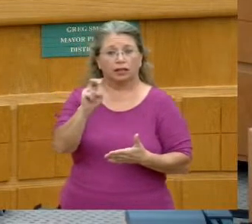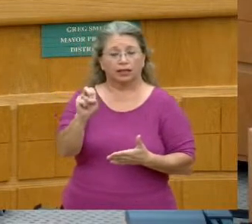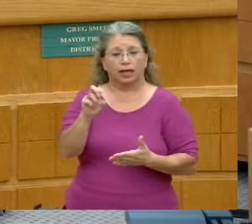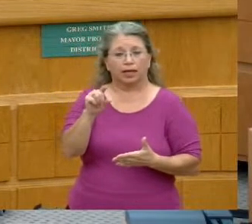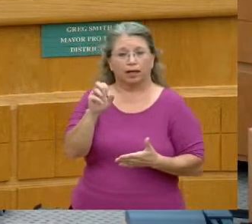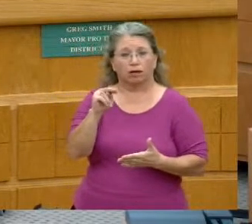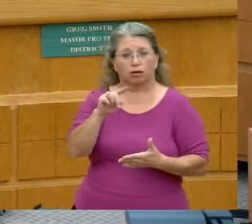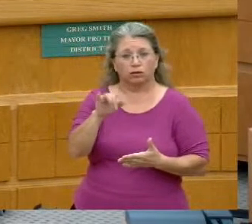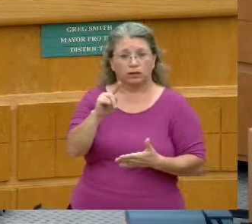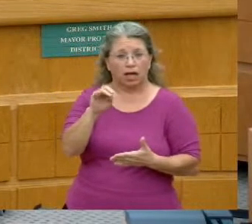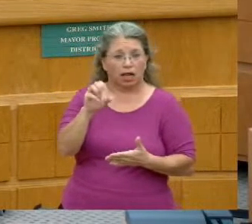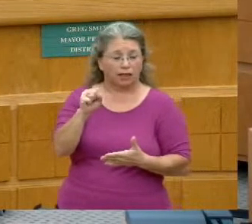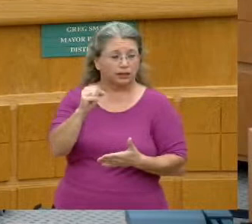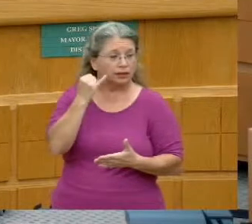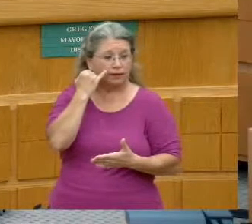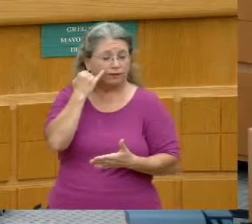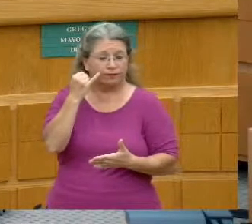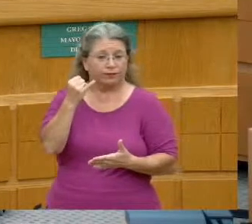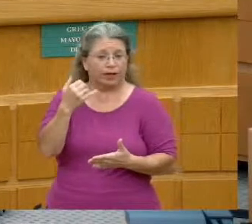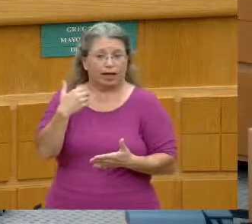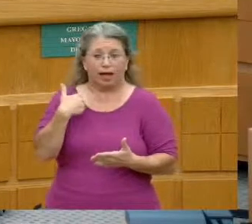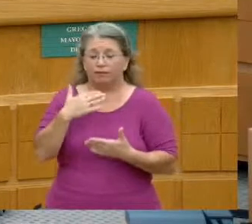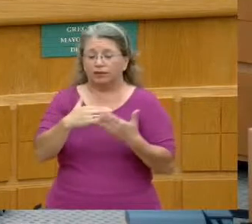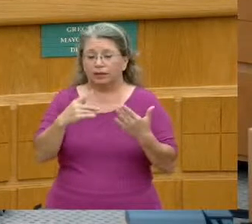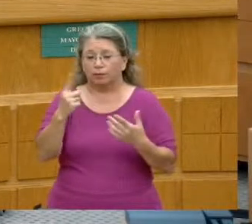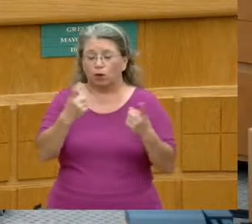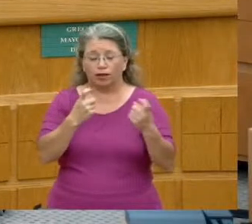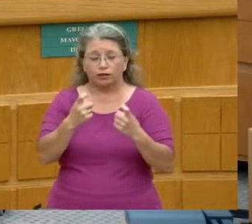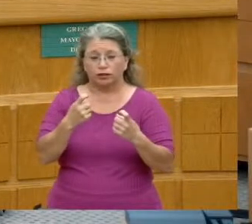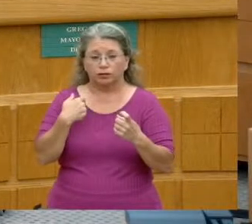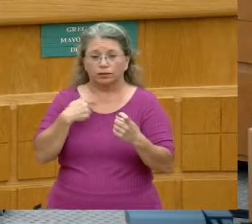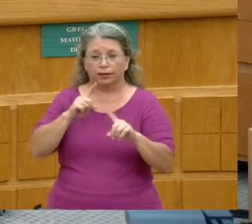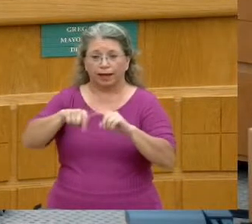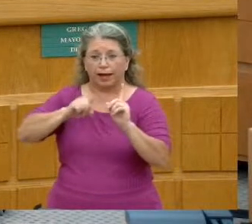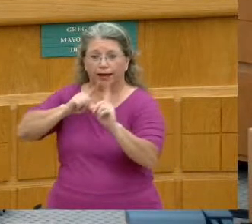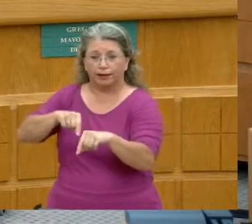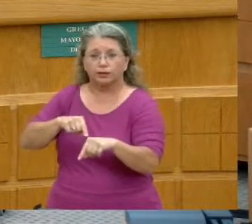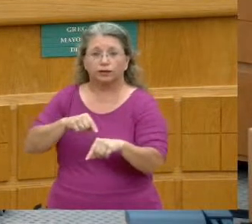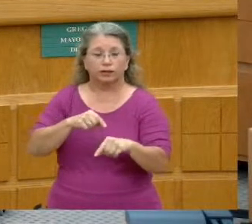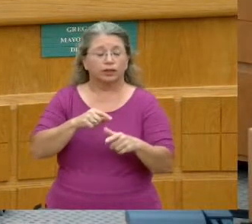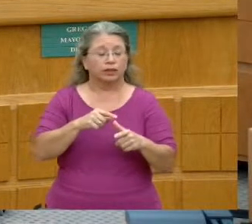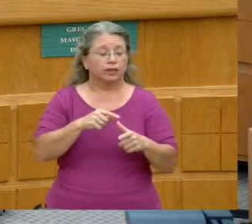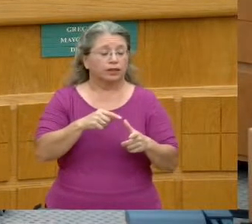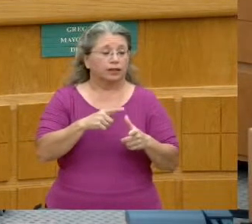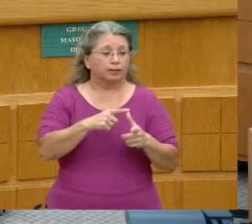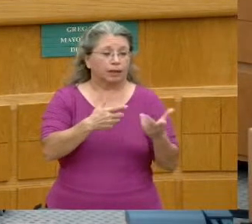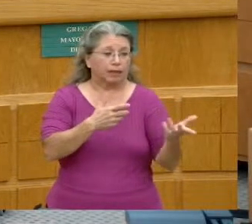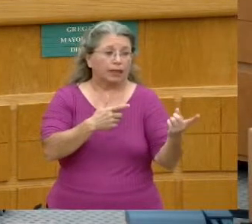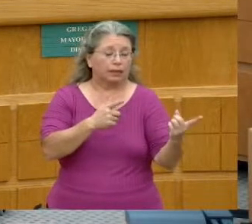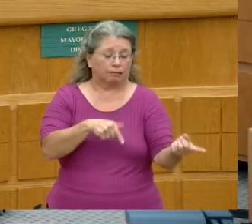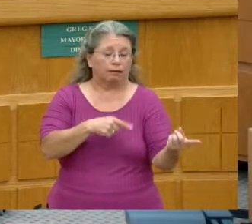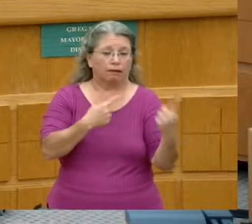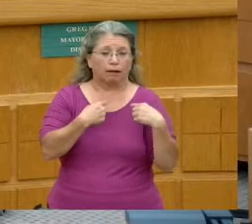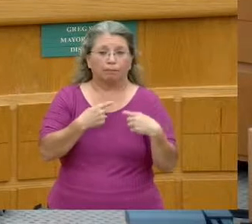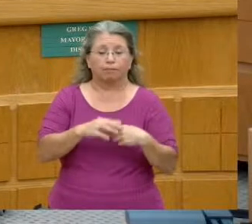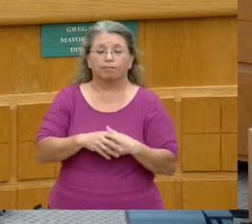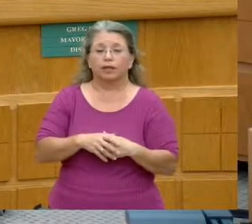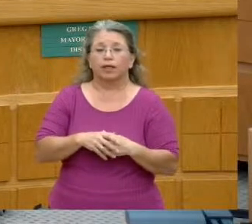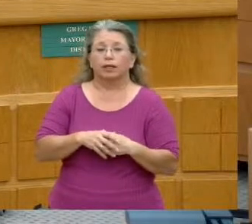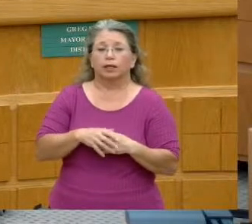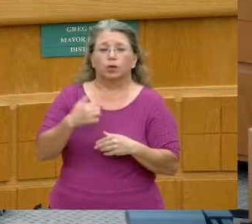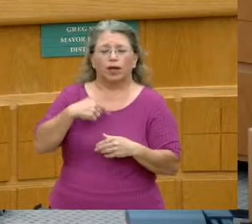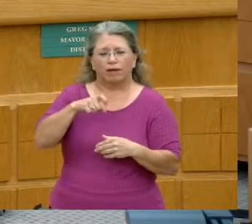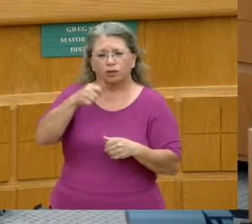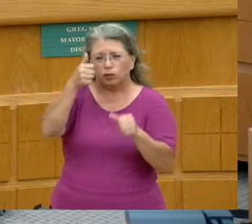it, he may come up to present some of the answers. But we have to be mindful of what the health professionals tell us, which is some of the basics,